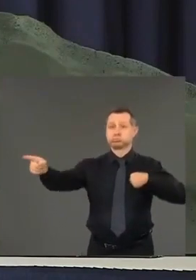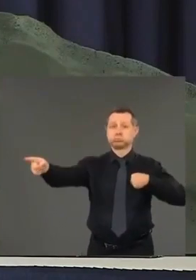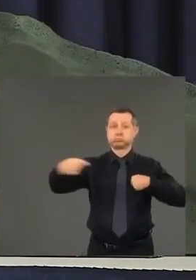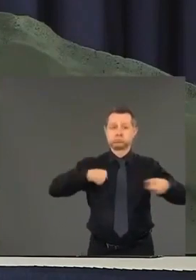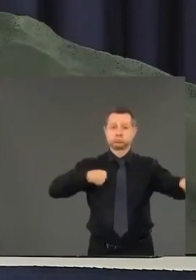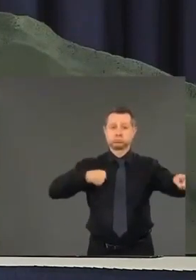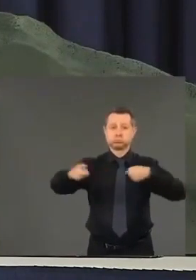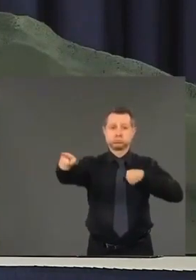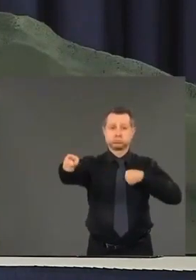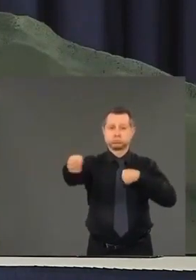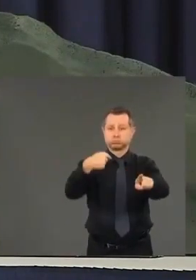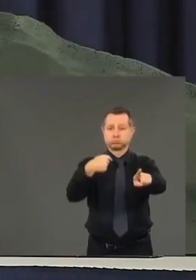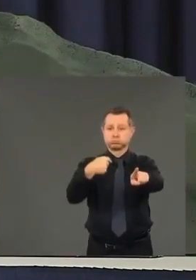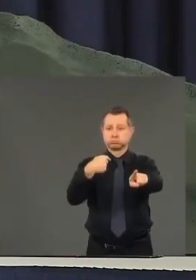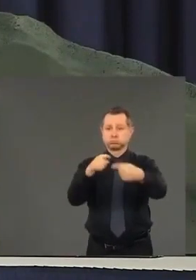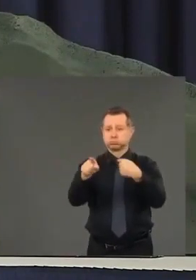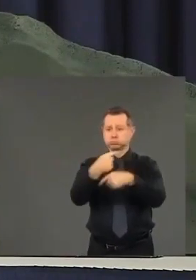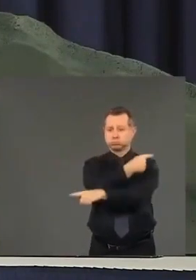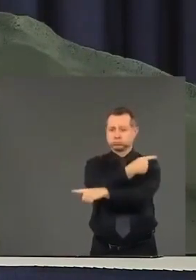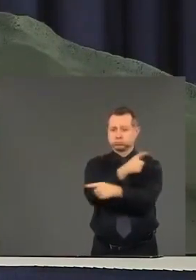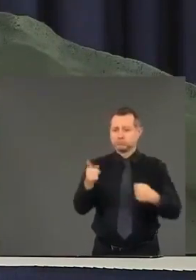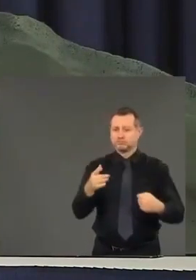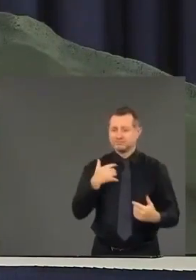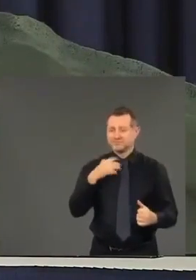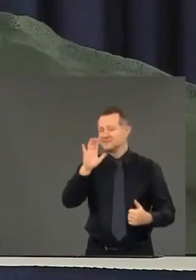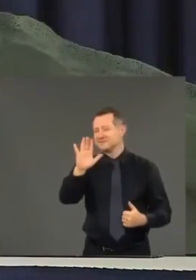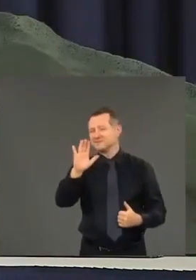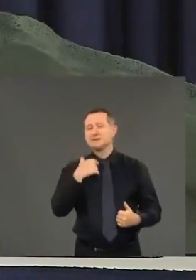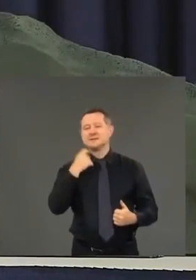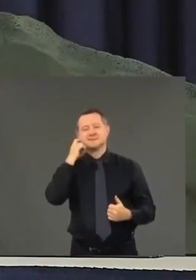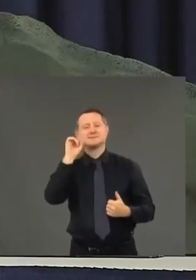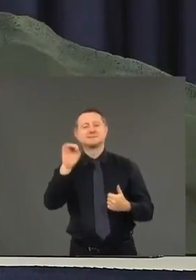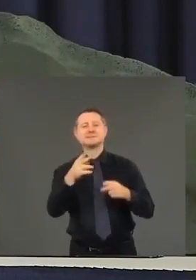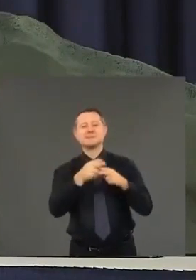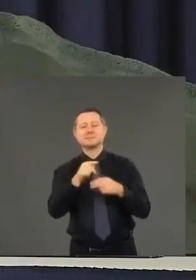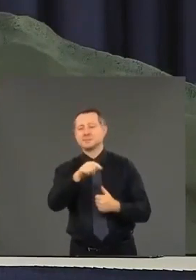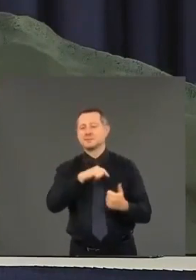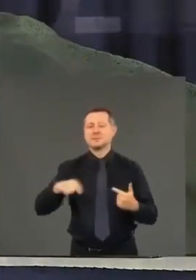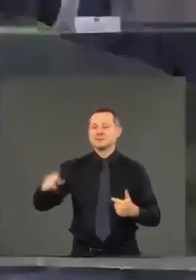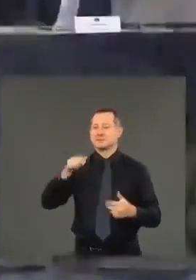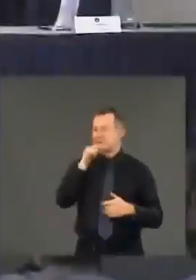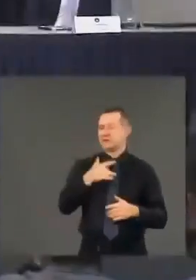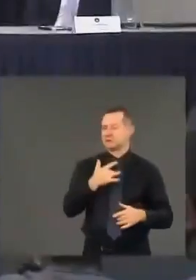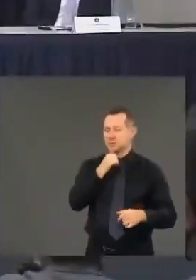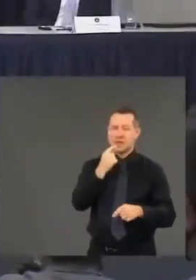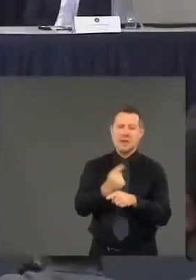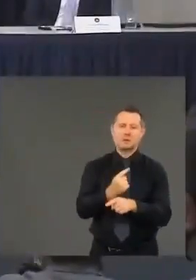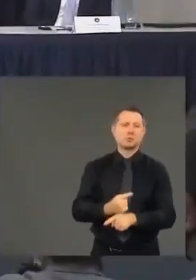The specifics I heard are the ones that I mentioned, and I don't think those specifics are accurate. What do you think is